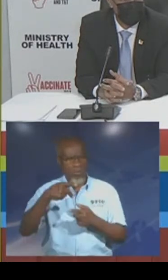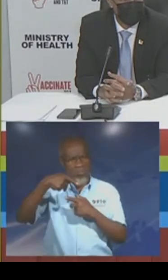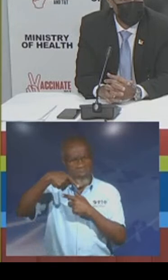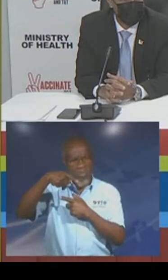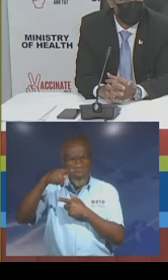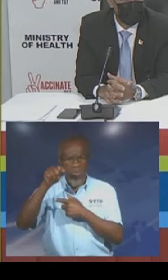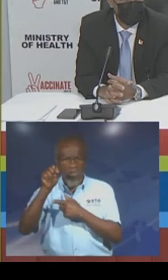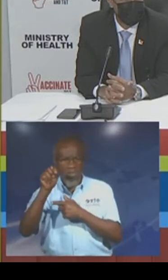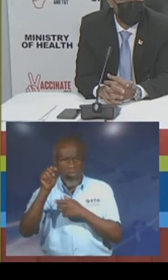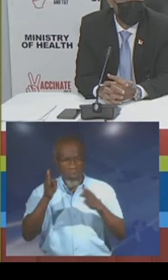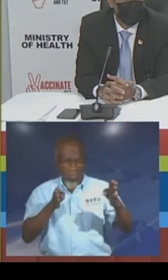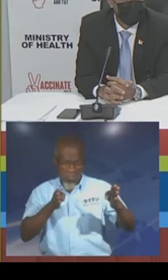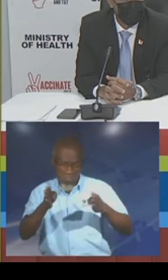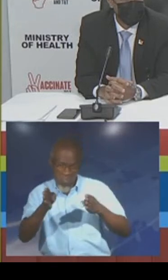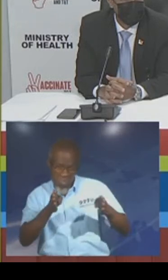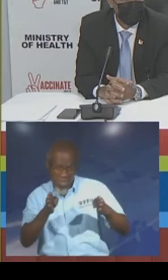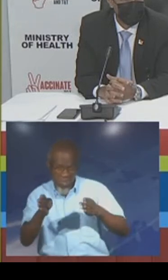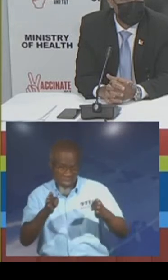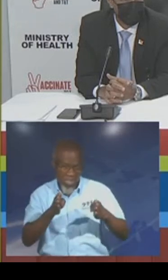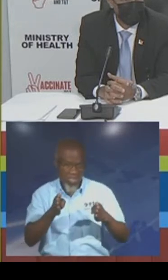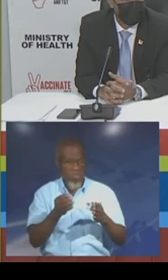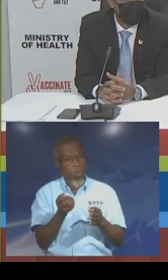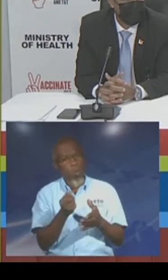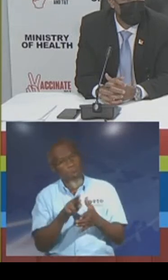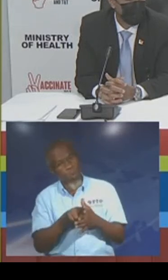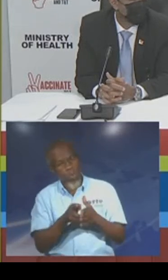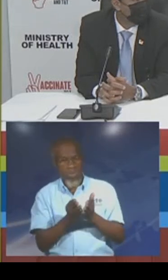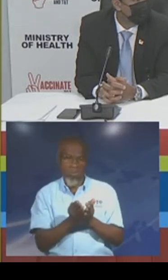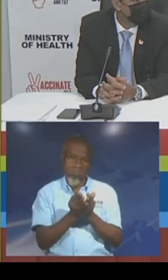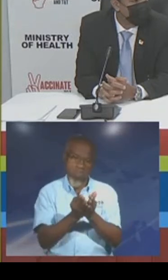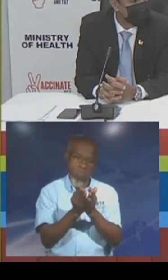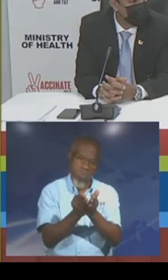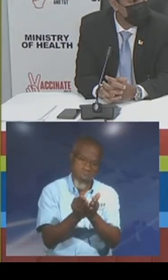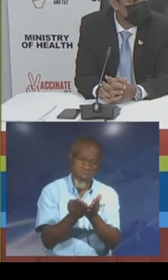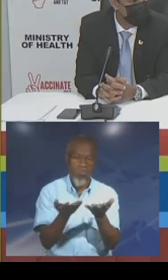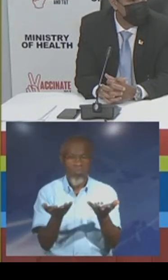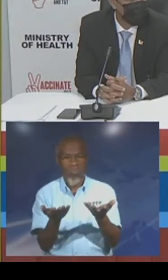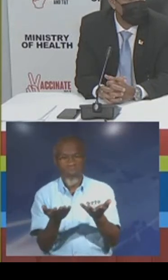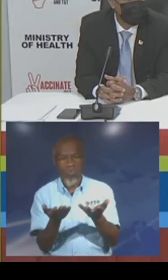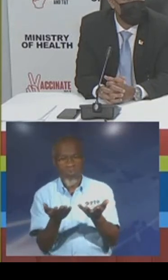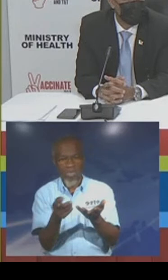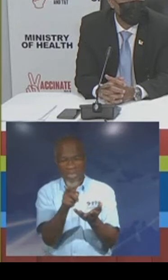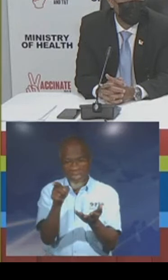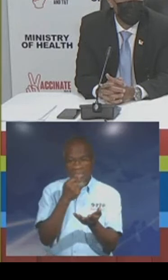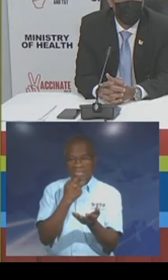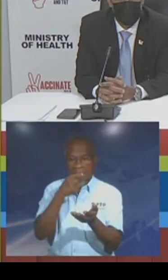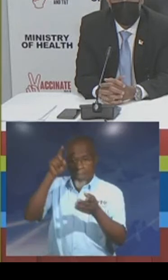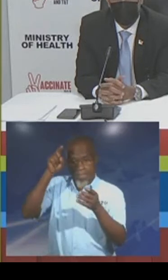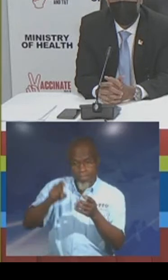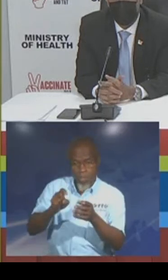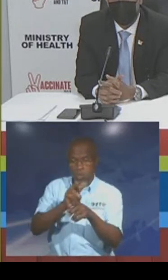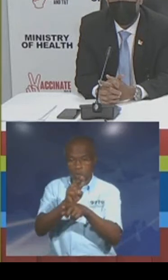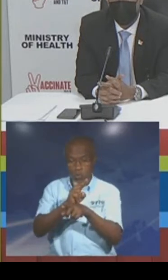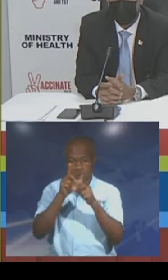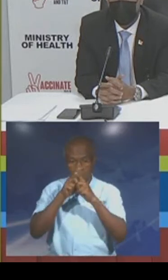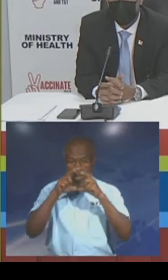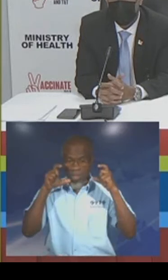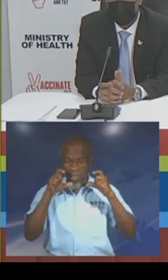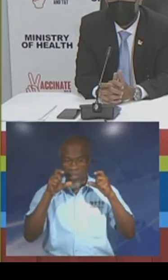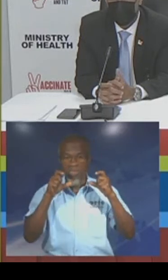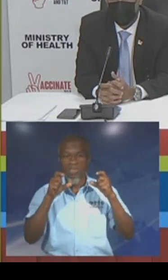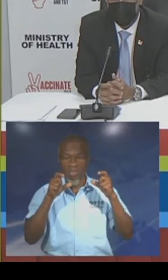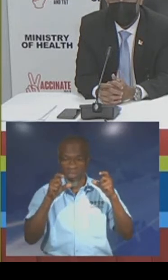Could, like let's say the ferry service, mandate people to wear face masks, even though there is